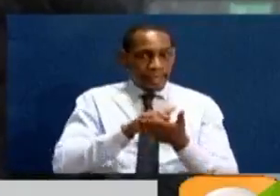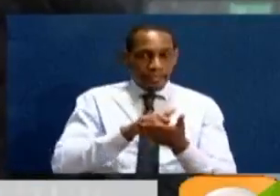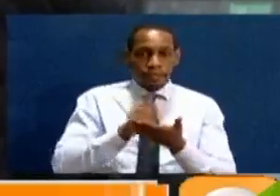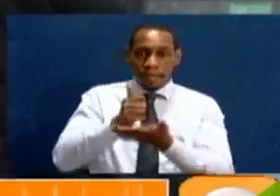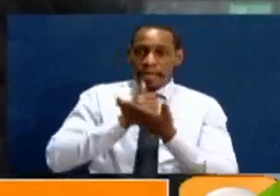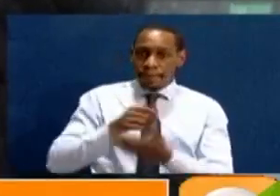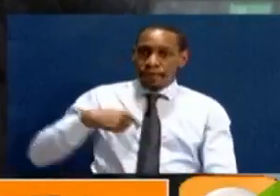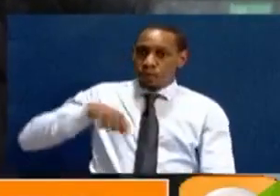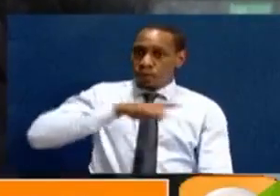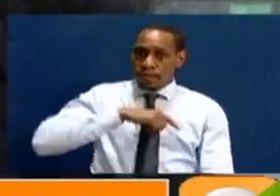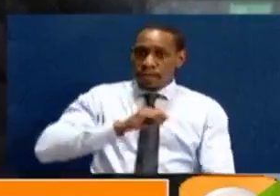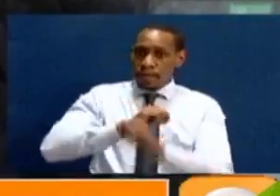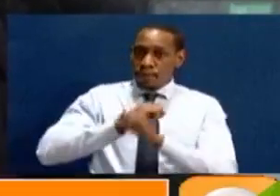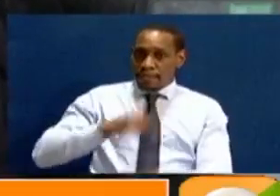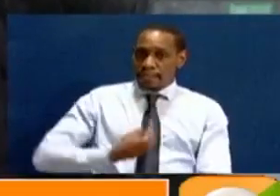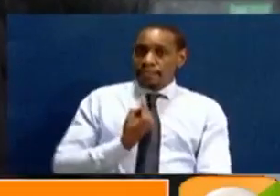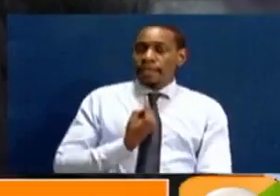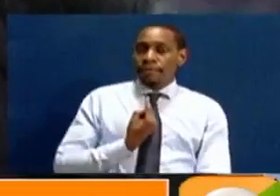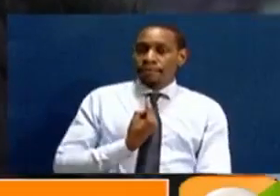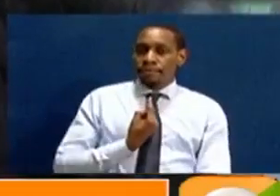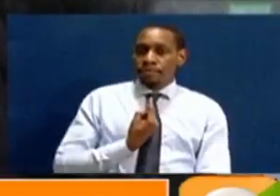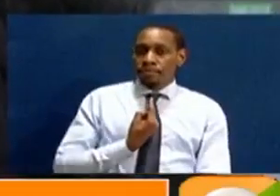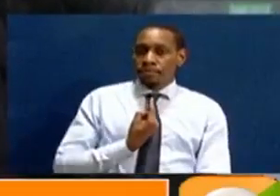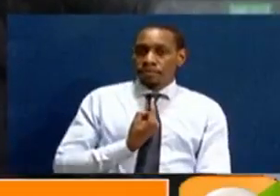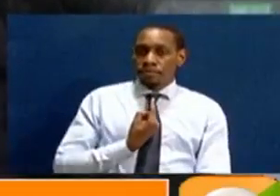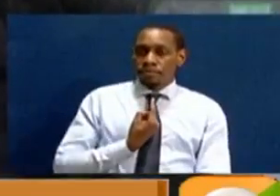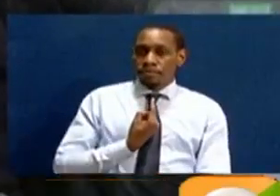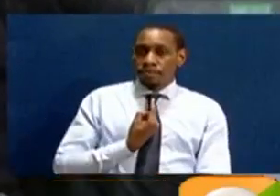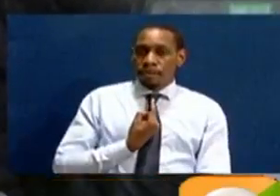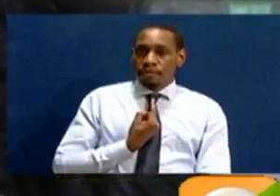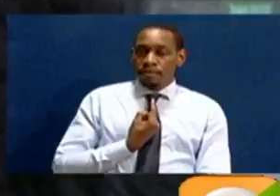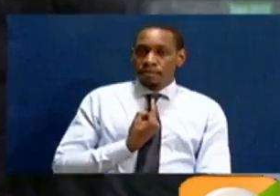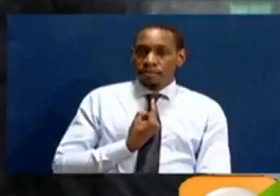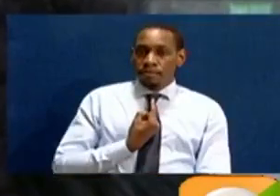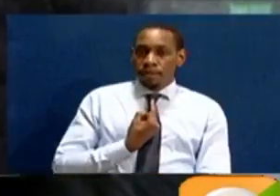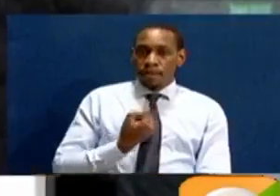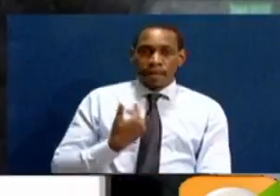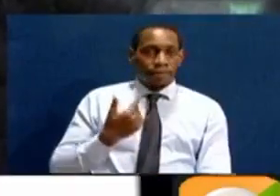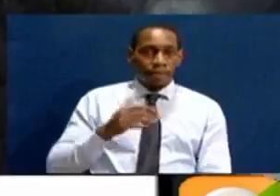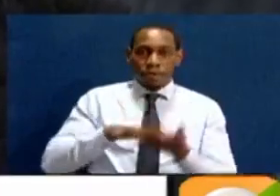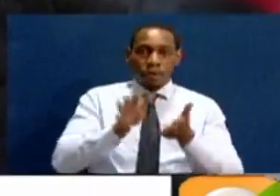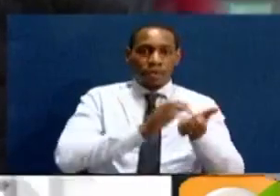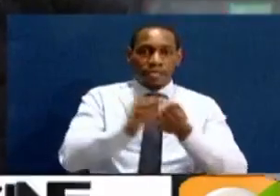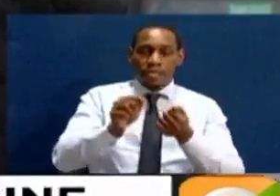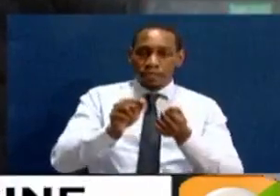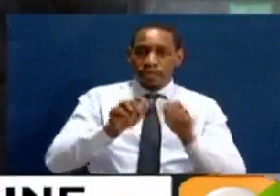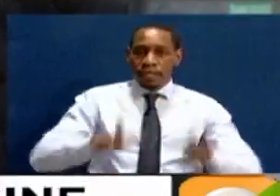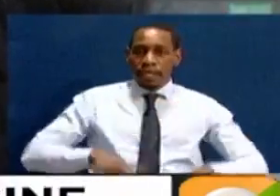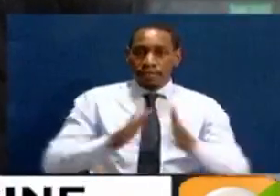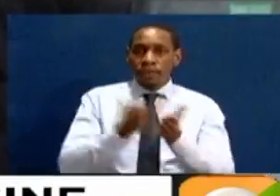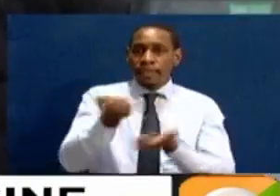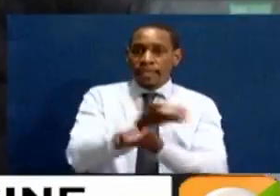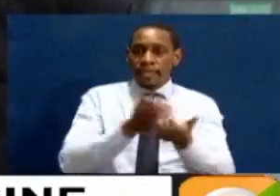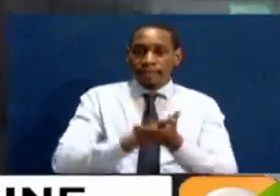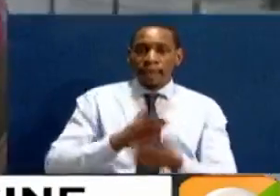help us to protect ourselves from getting more damage for our lives and